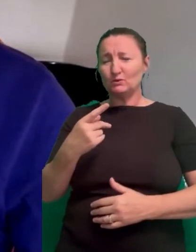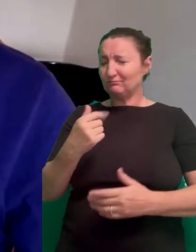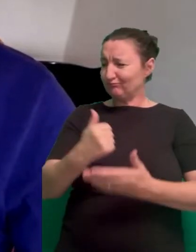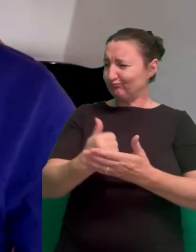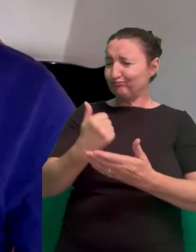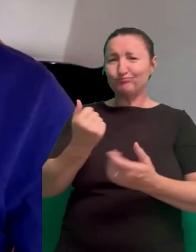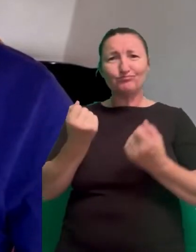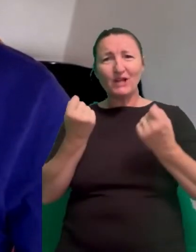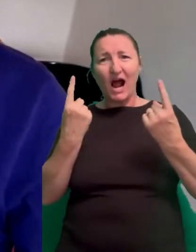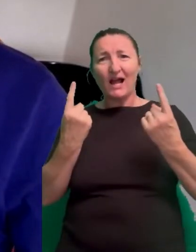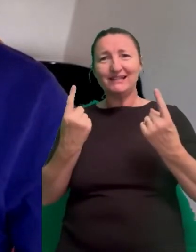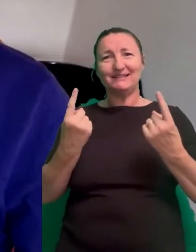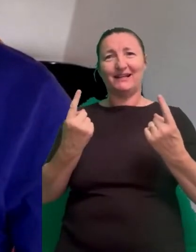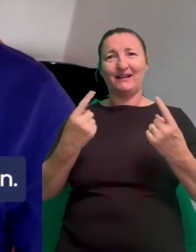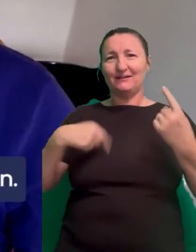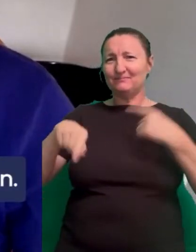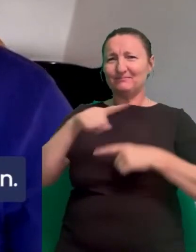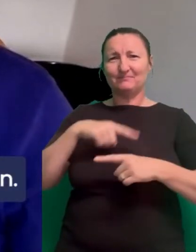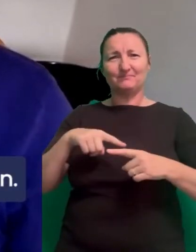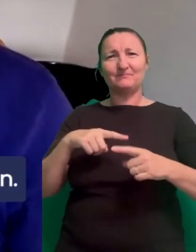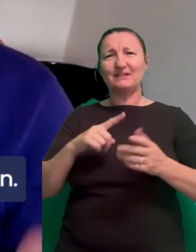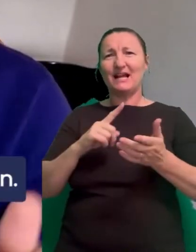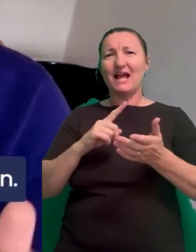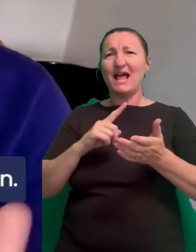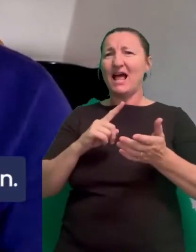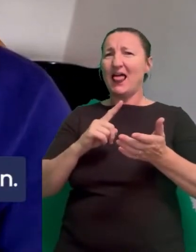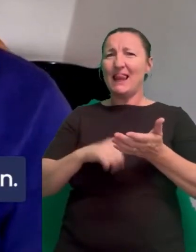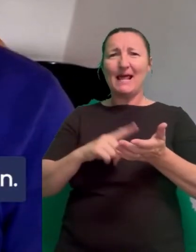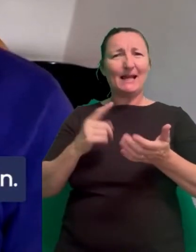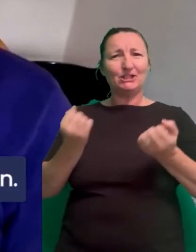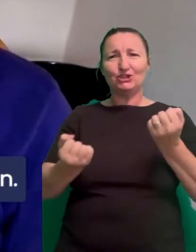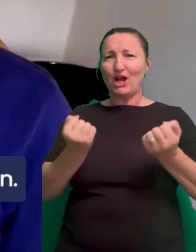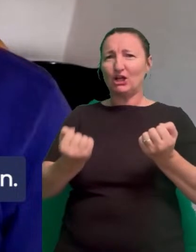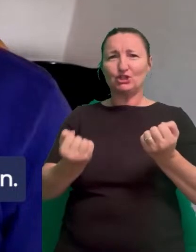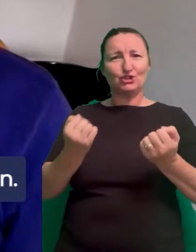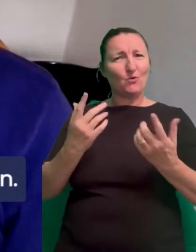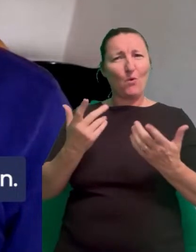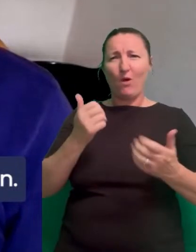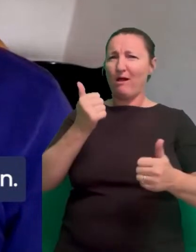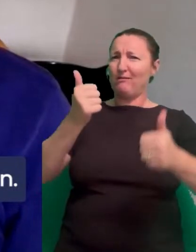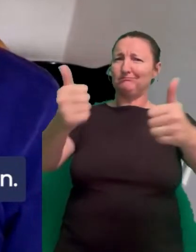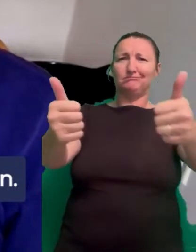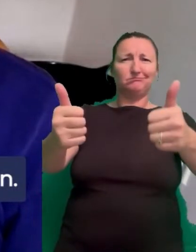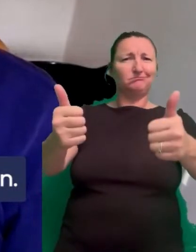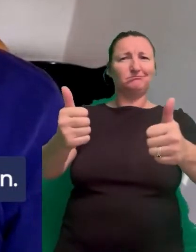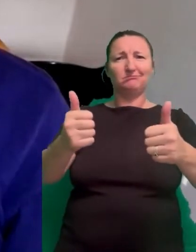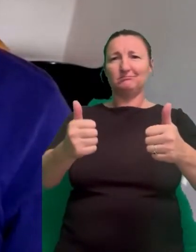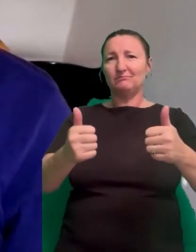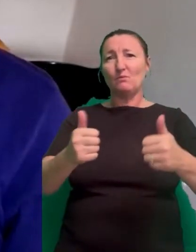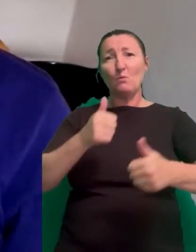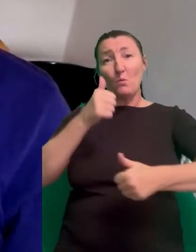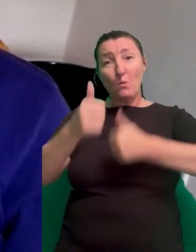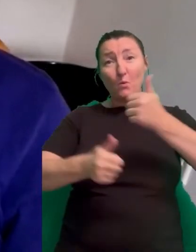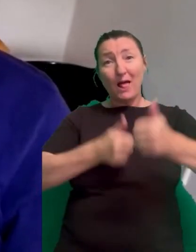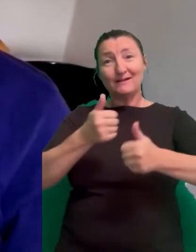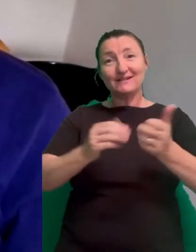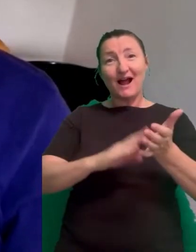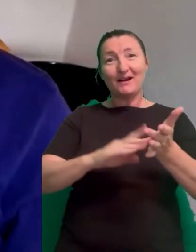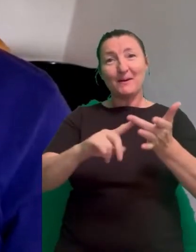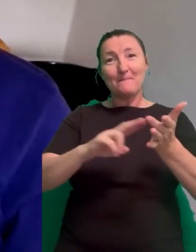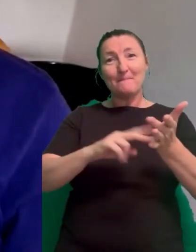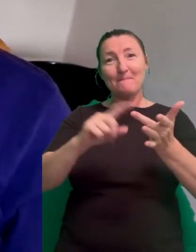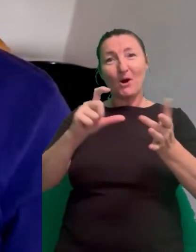love the idea in the Lily judging panel, and it's a big thumbs up from all. Once again, well done,